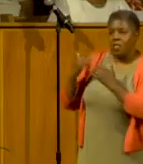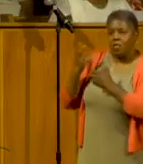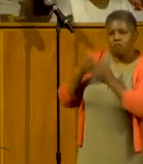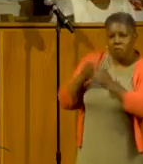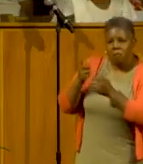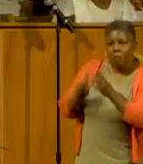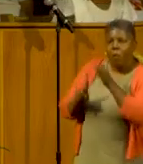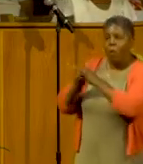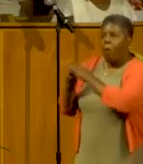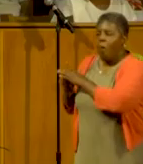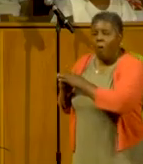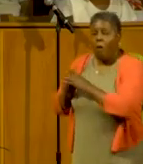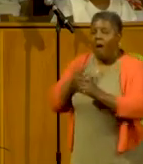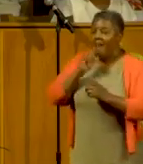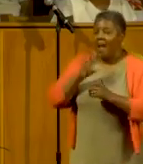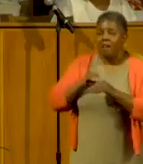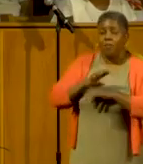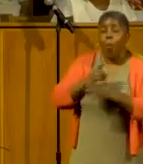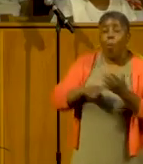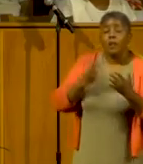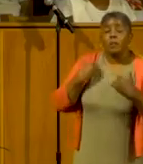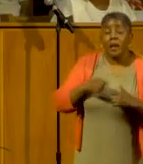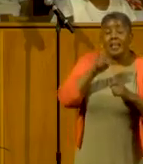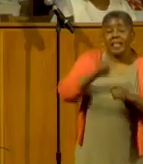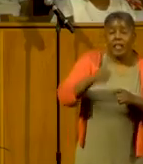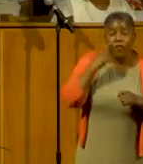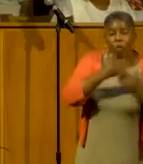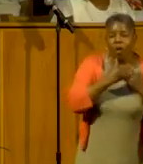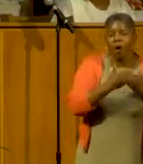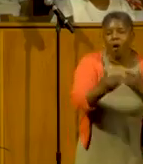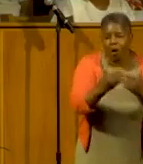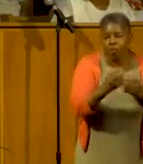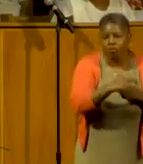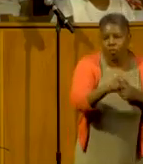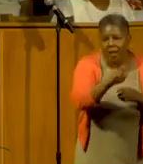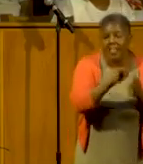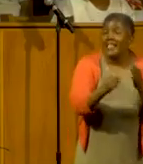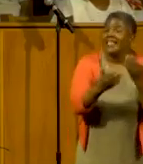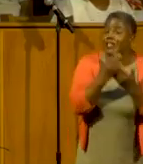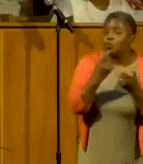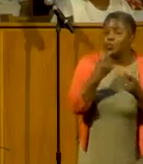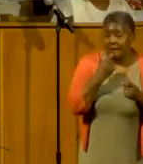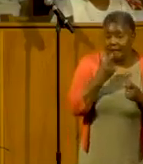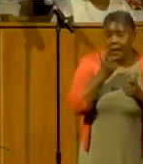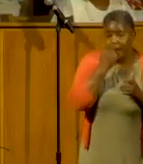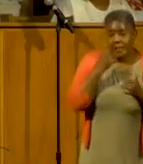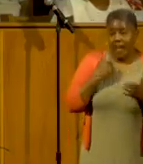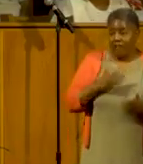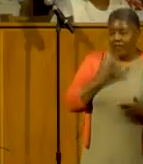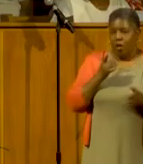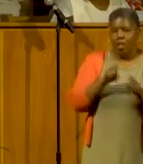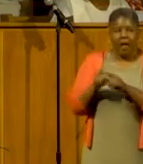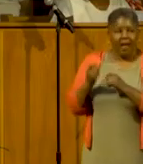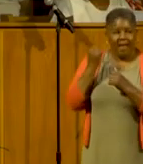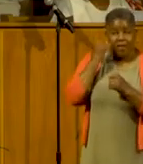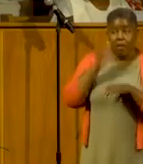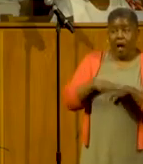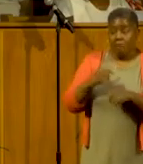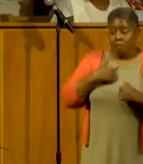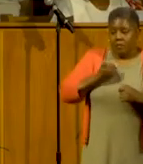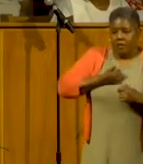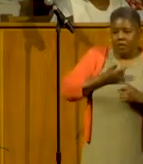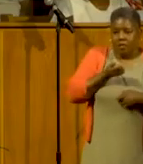storm interfere with what his body needed for the rest of the journey. Now, that's easier said than done, because I feel like if I was on that